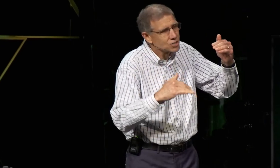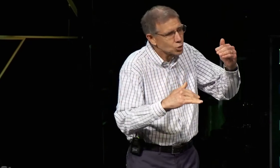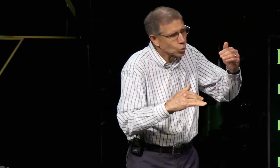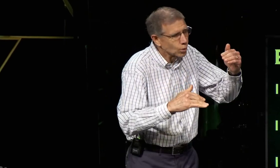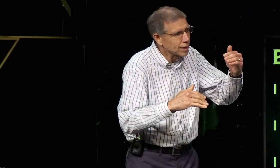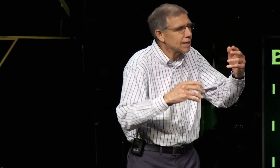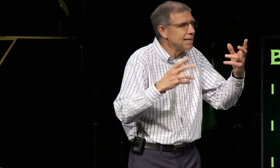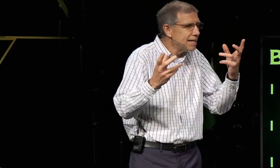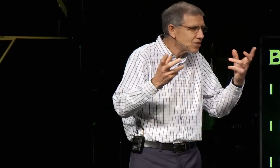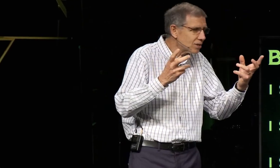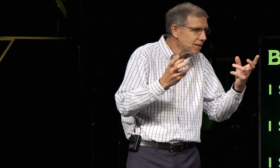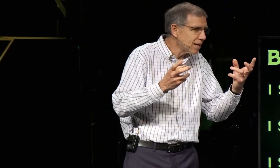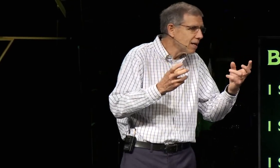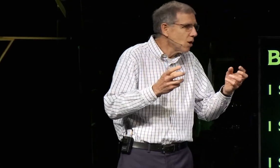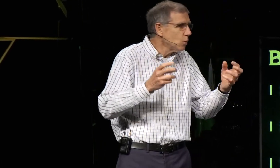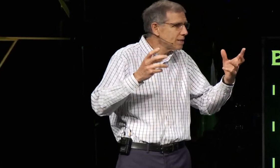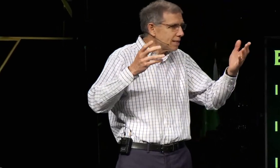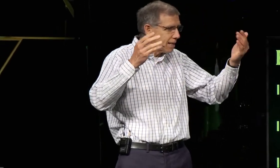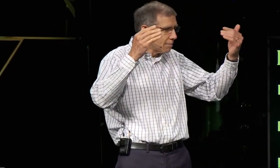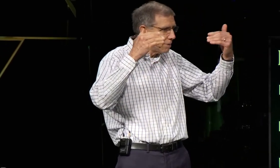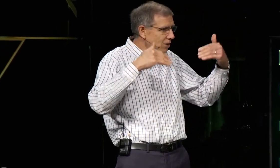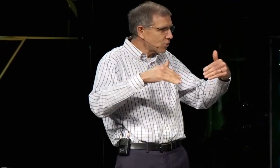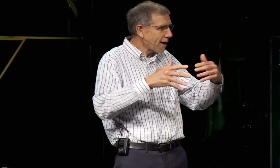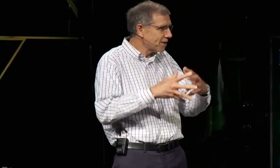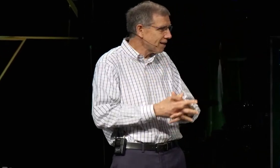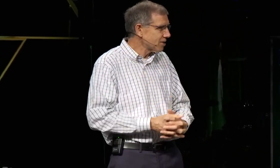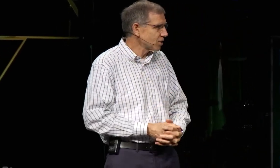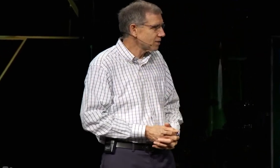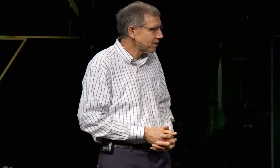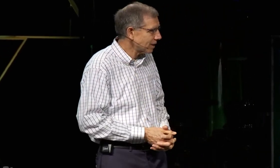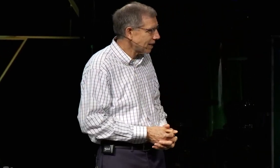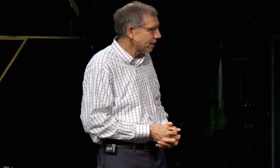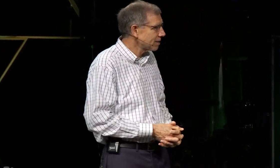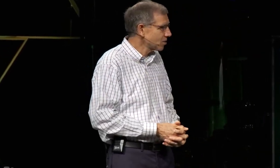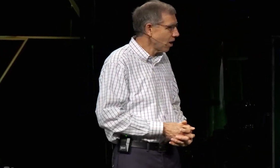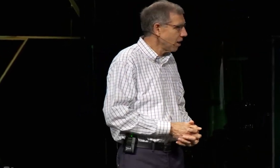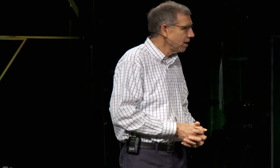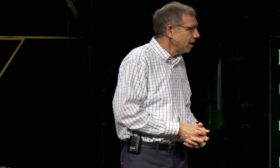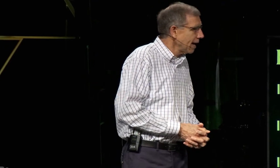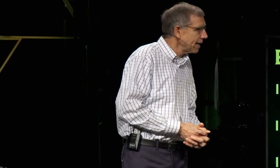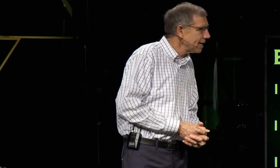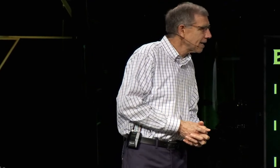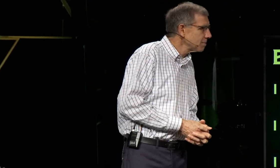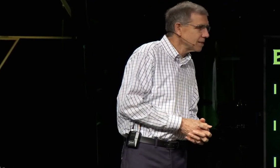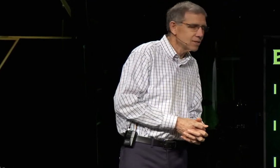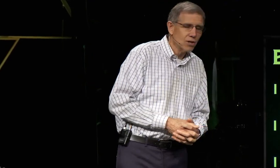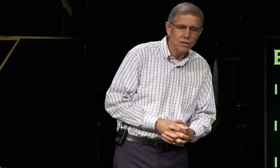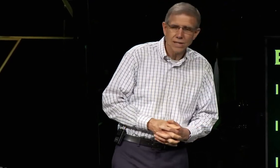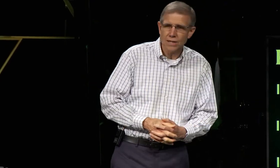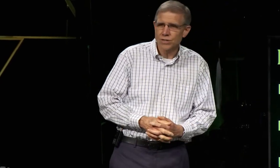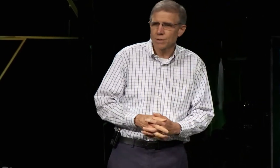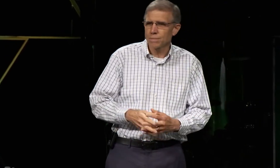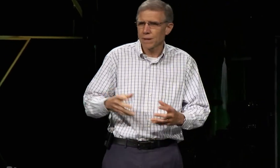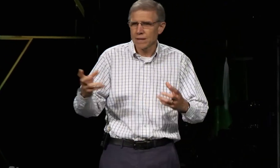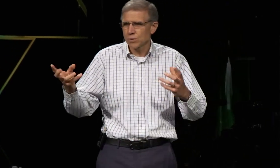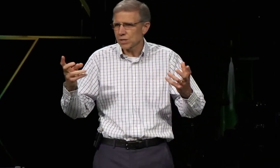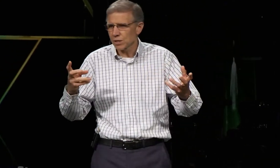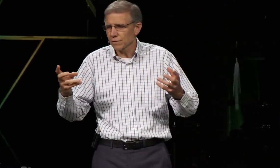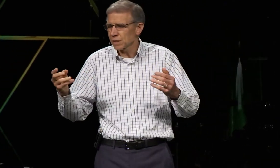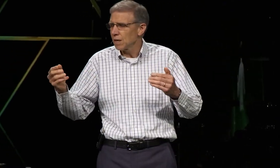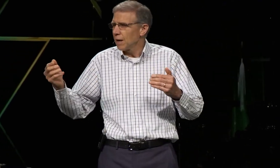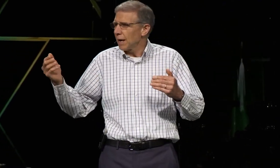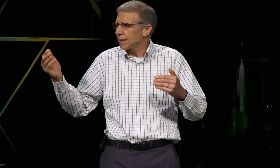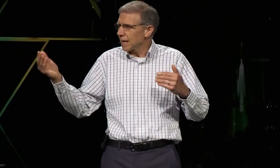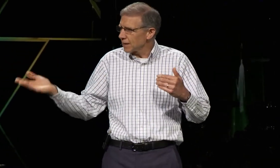Immediately in the story, initially, we see him being drafted into the service of the king, Saul. And he comes into Saul's kingship, into